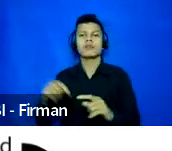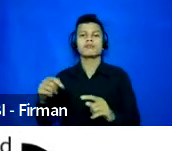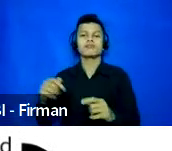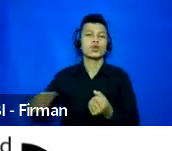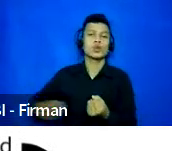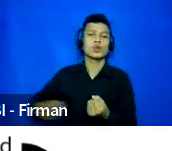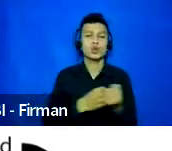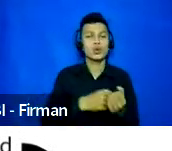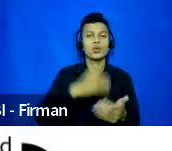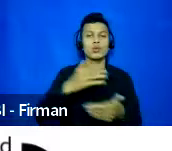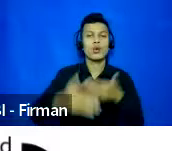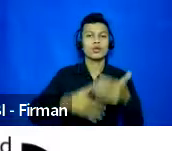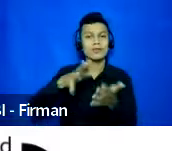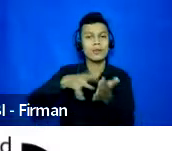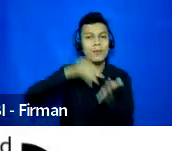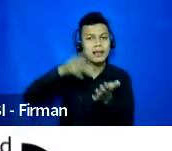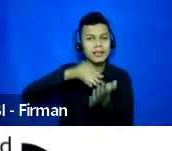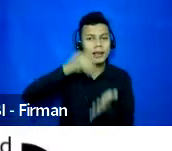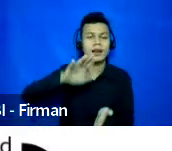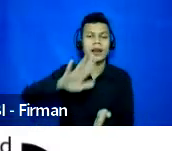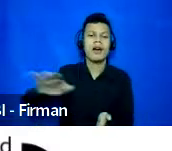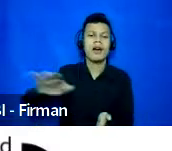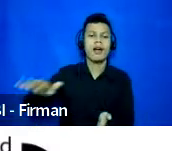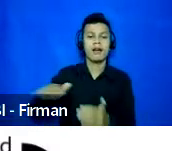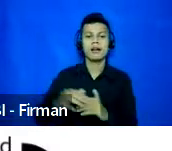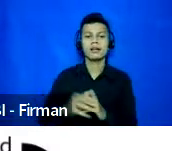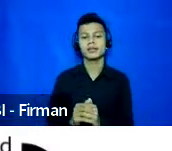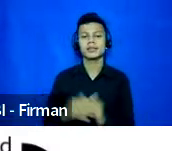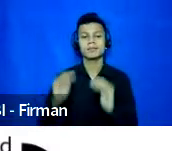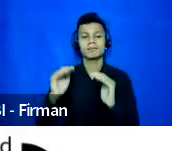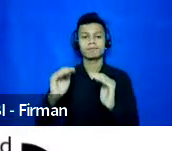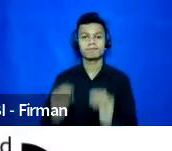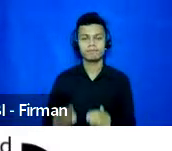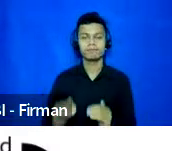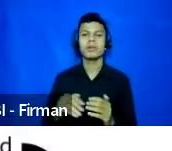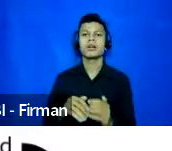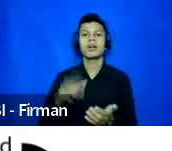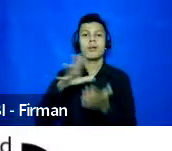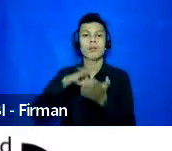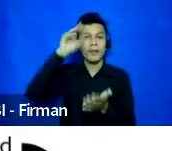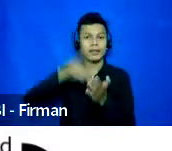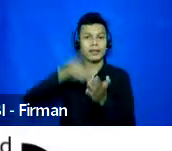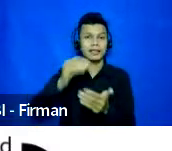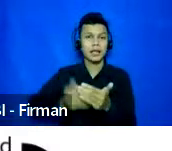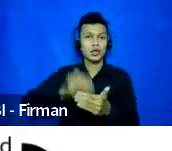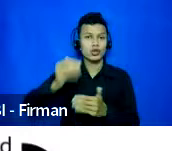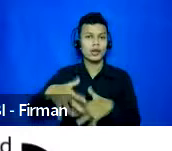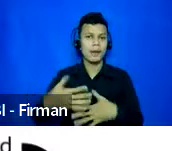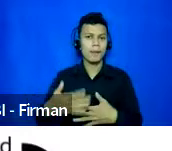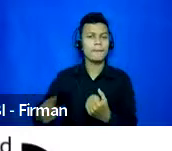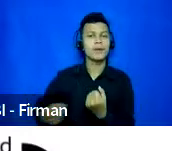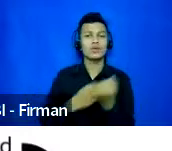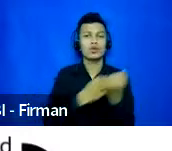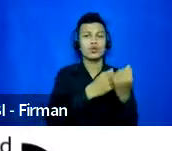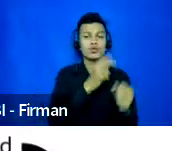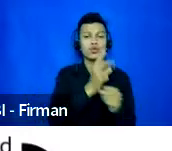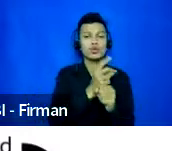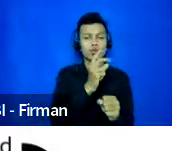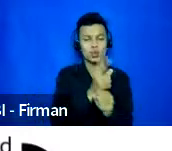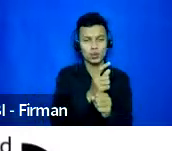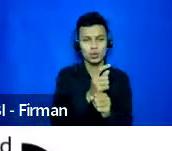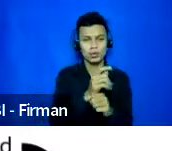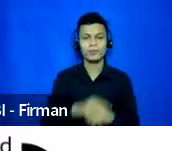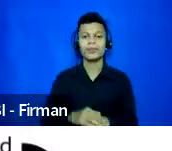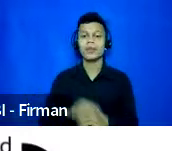So the next learning is to continue to support teachers. Education technology must support